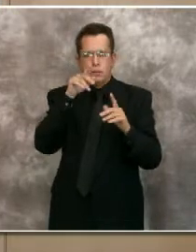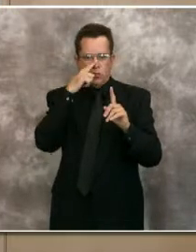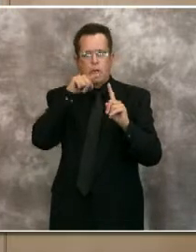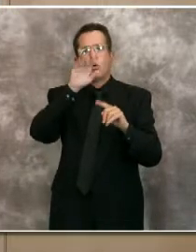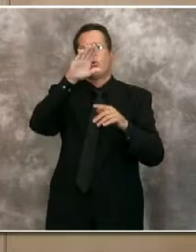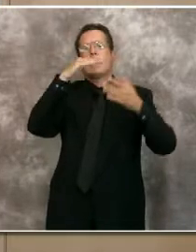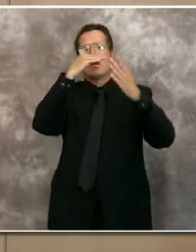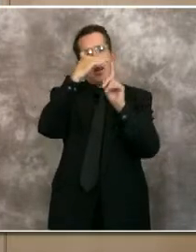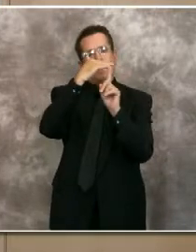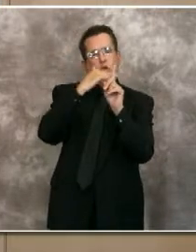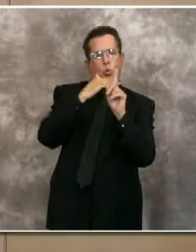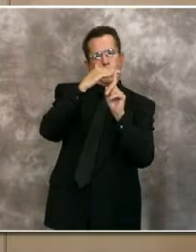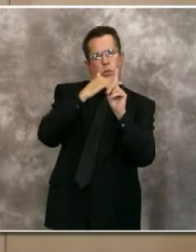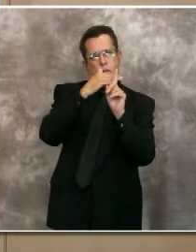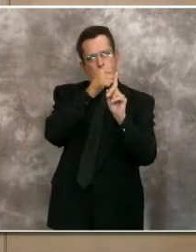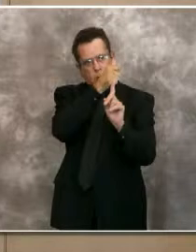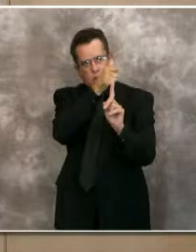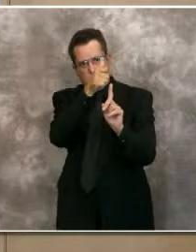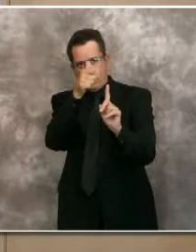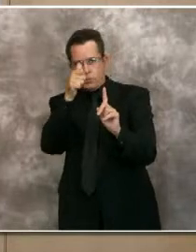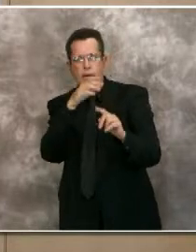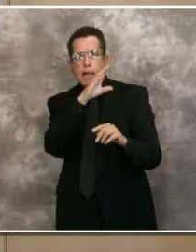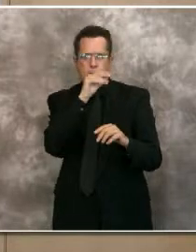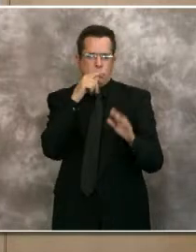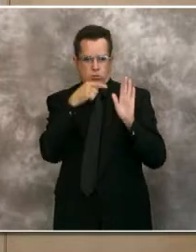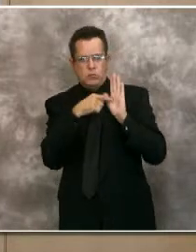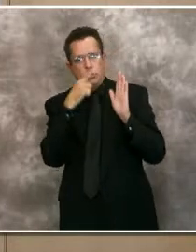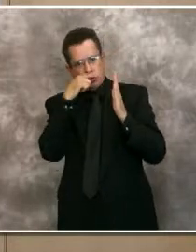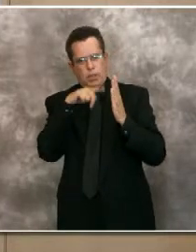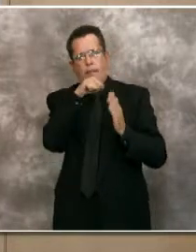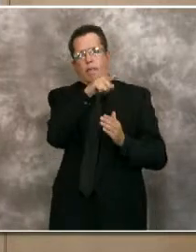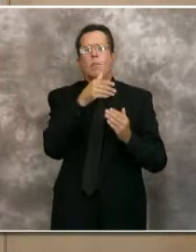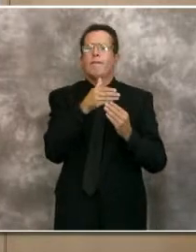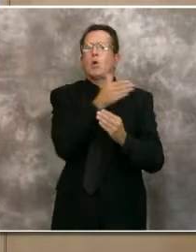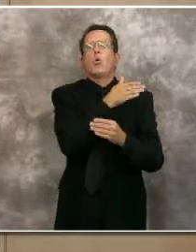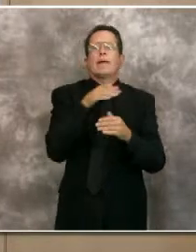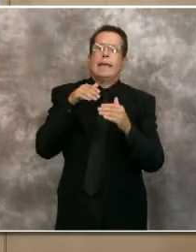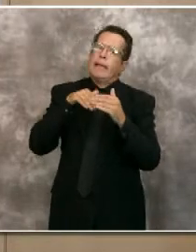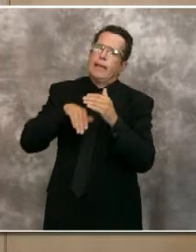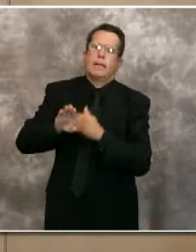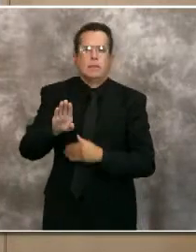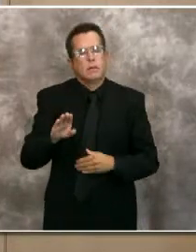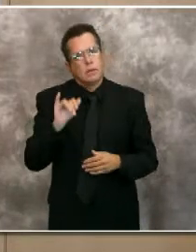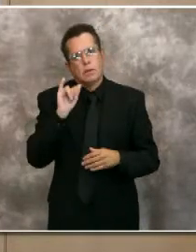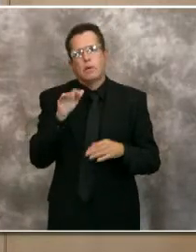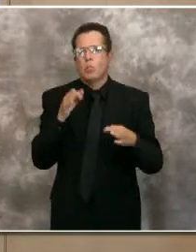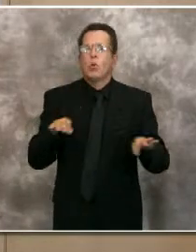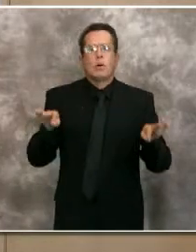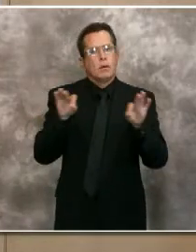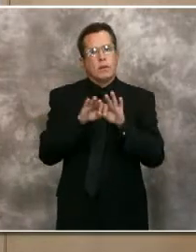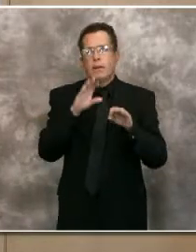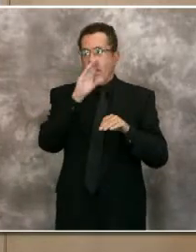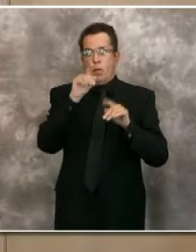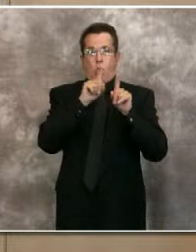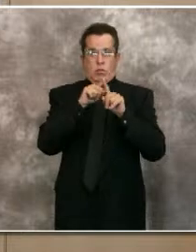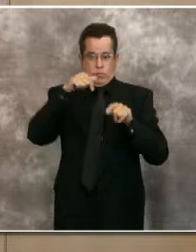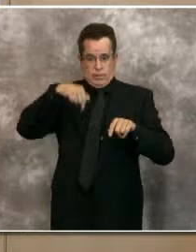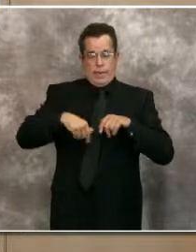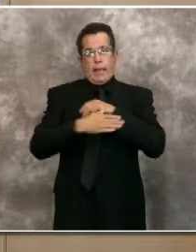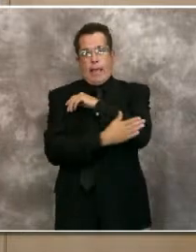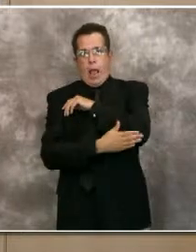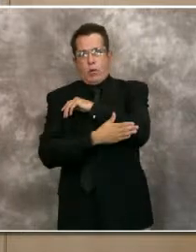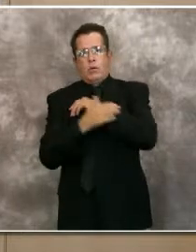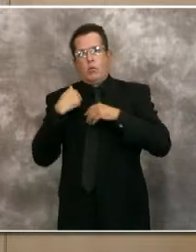symptom screenings where appropriate. So the county is also actively